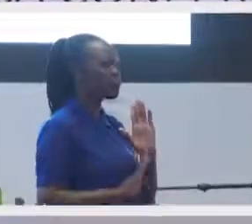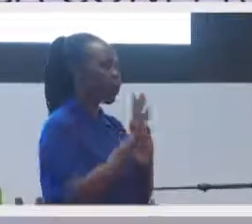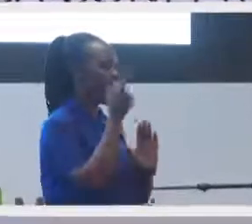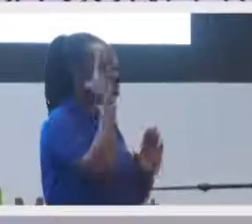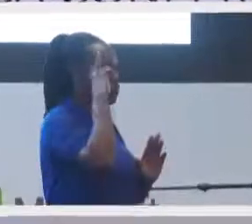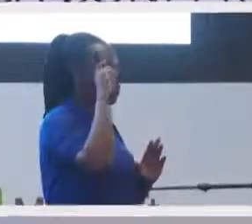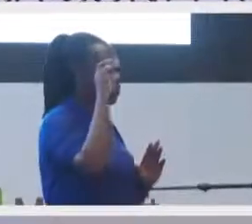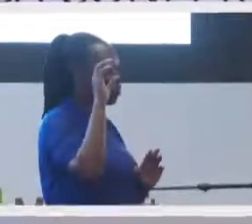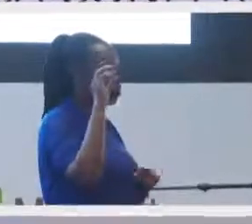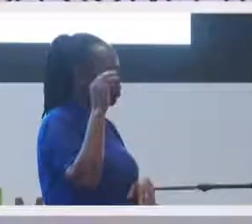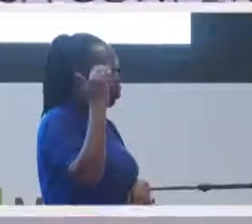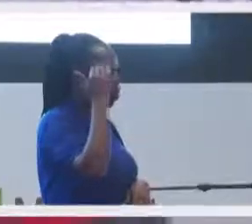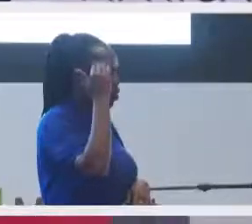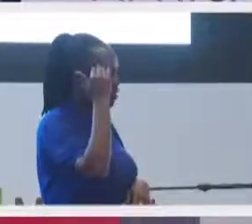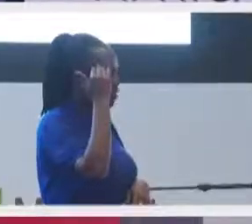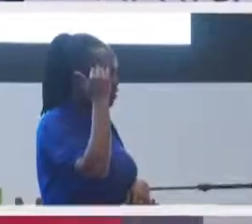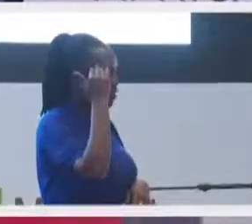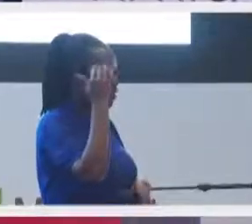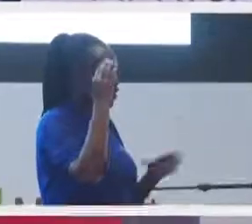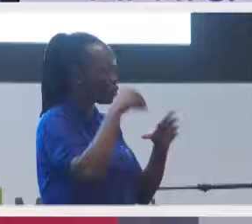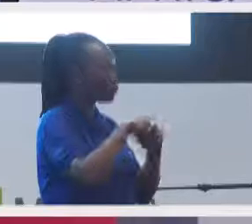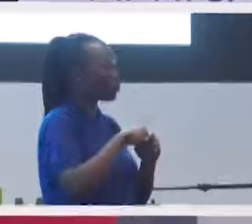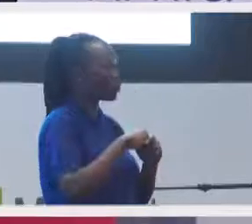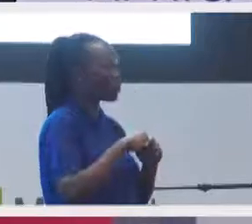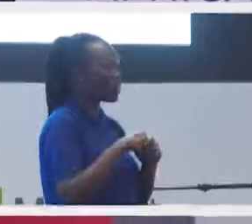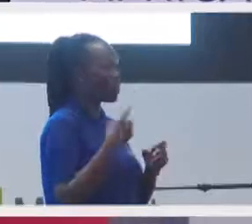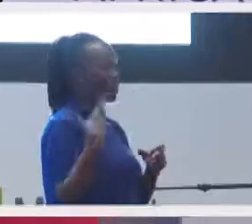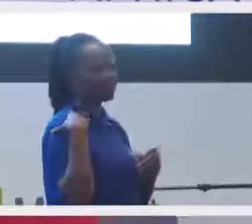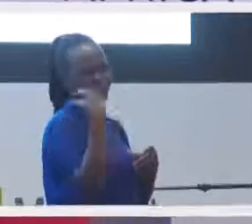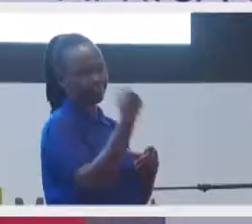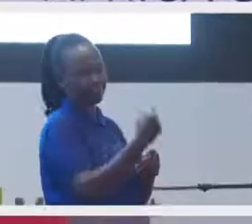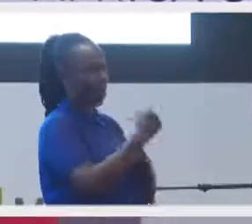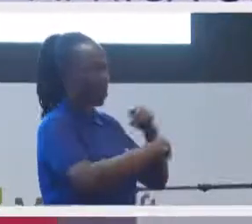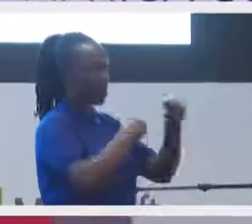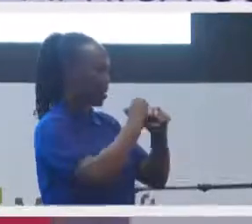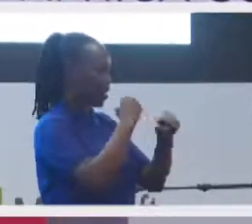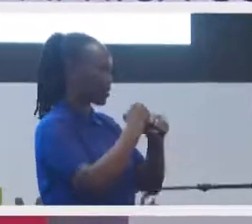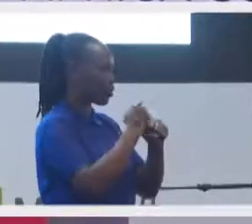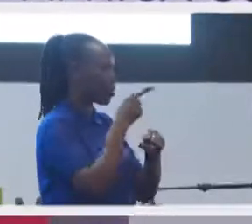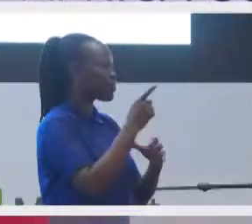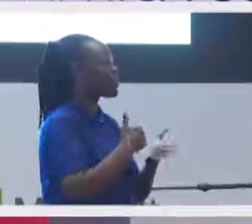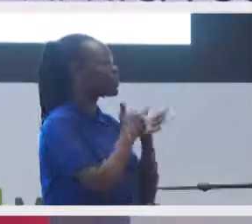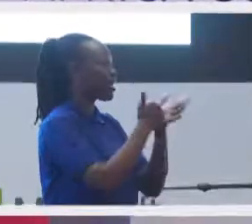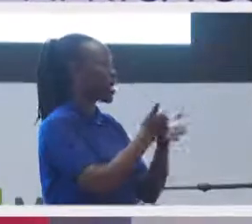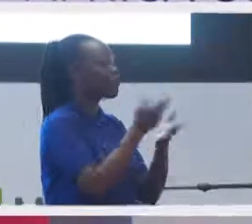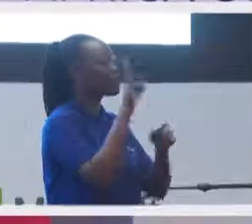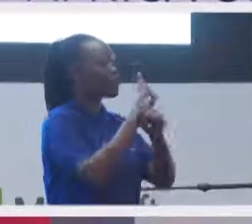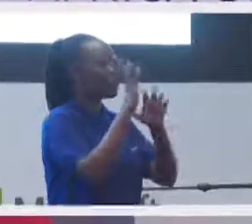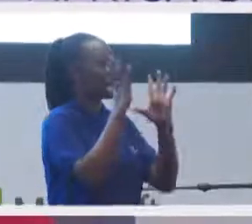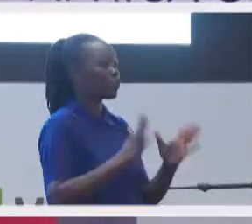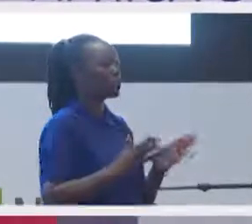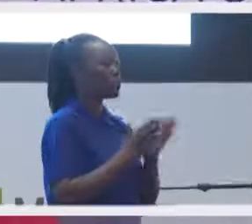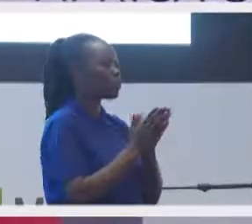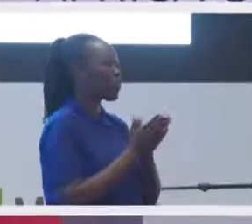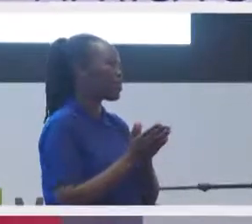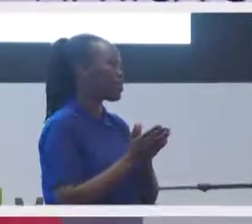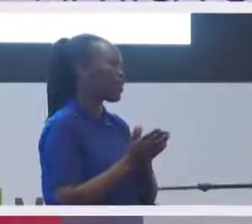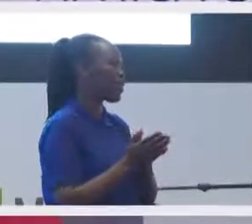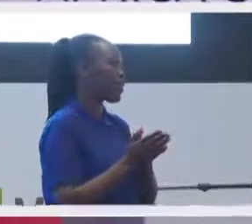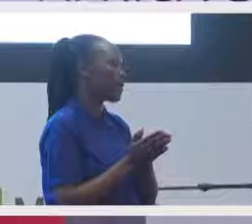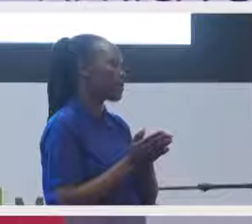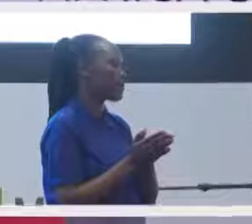Inclusion Hub launched a couple of years ago that helps users with